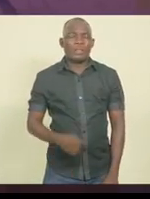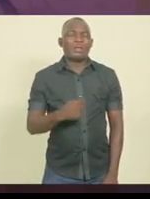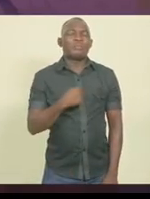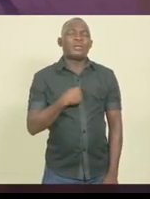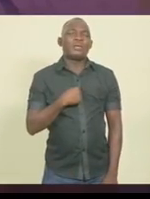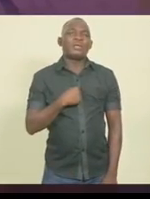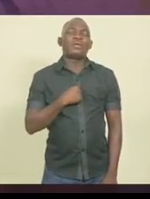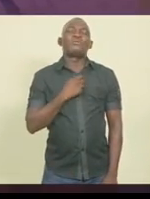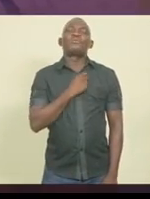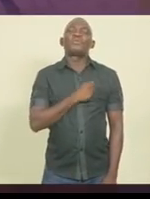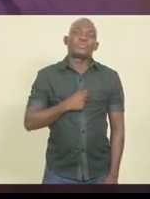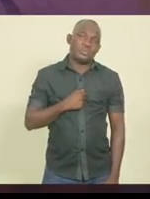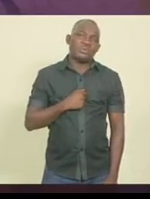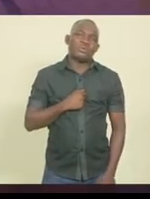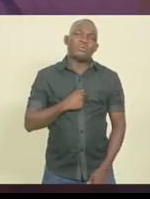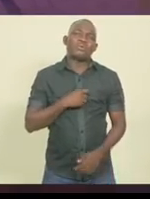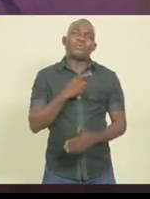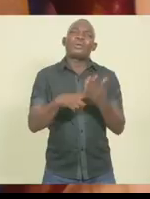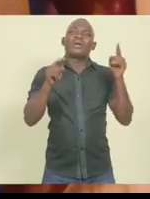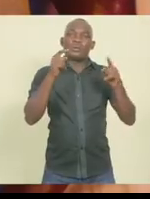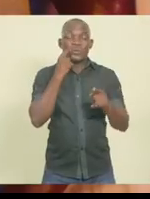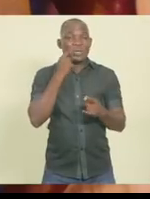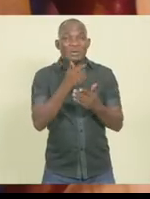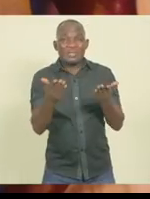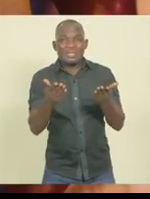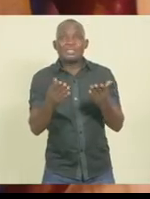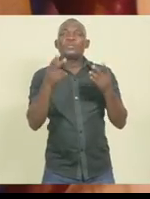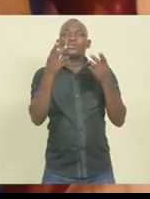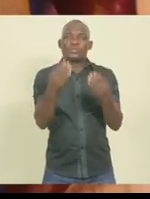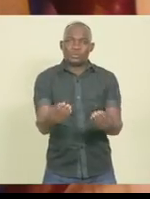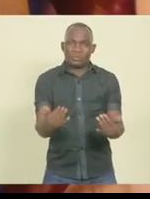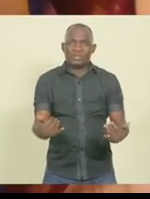very, very sorry for the complications, sir. Everything has been sorted now.